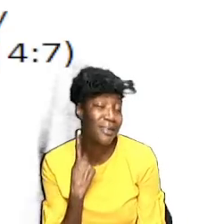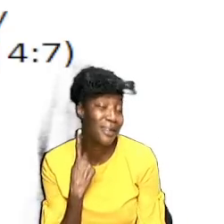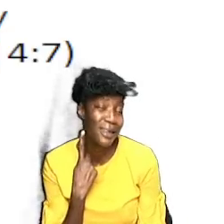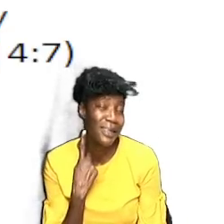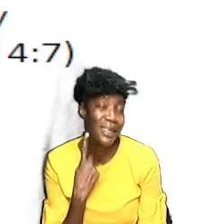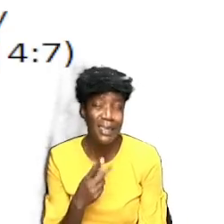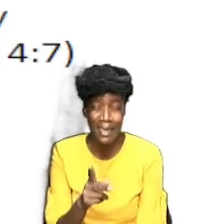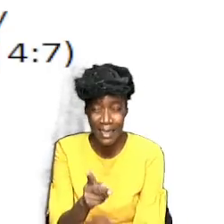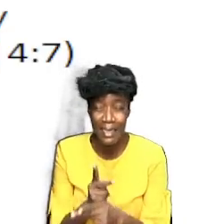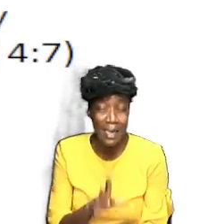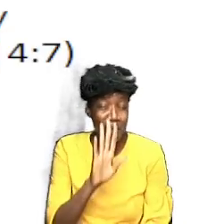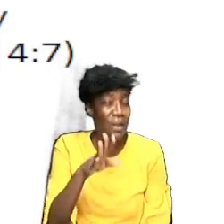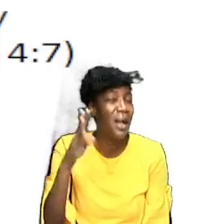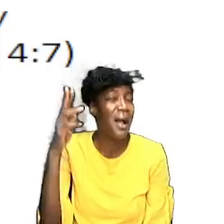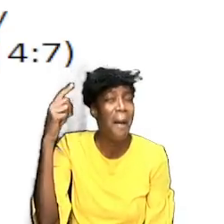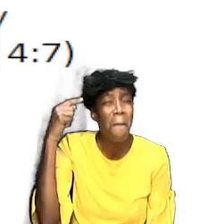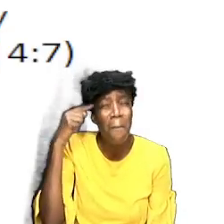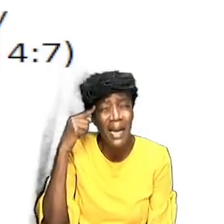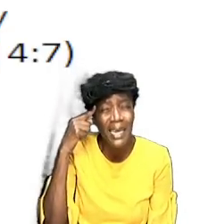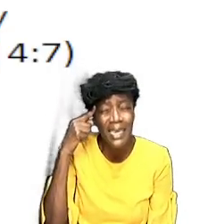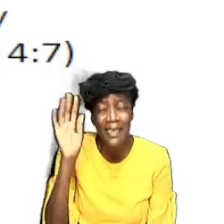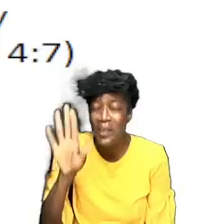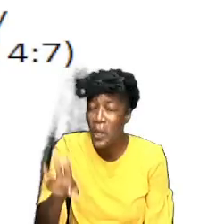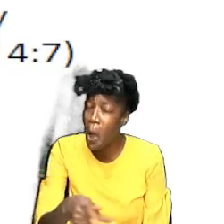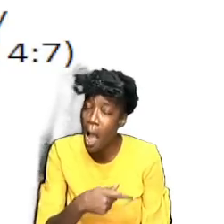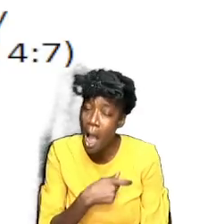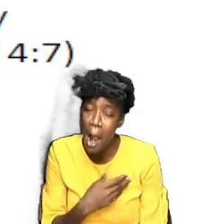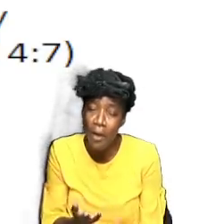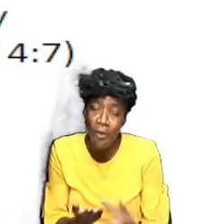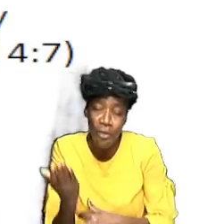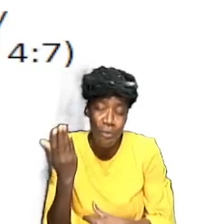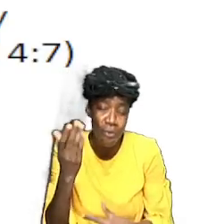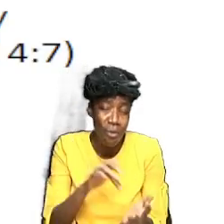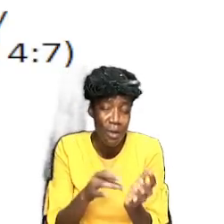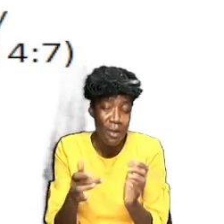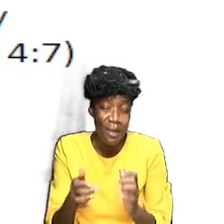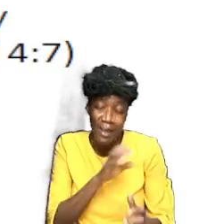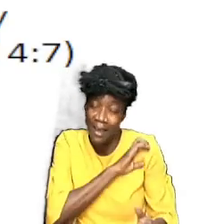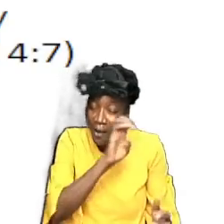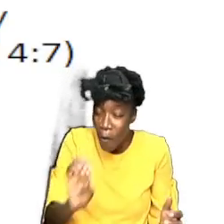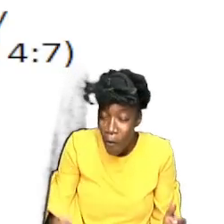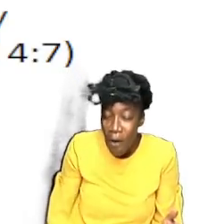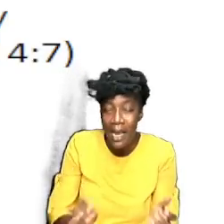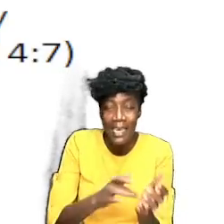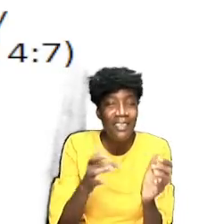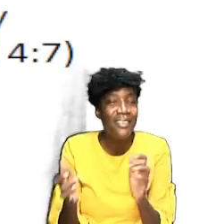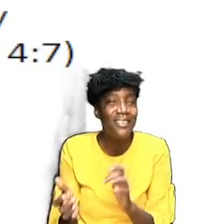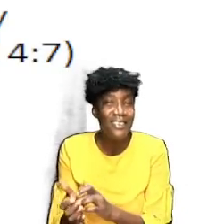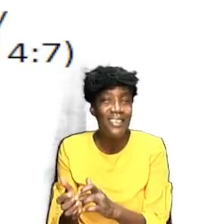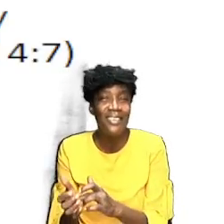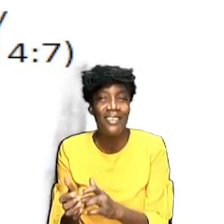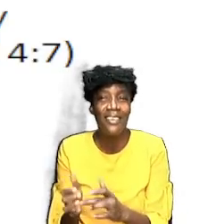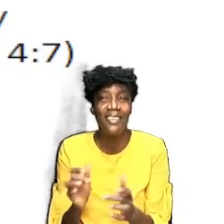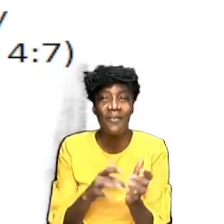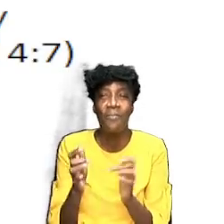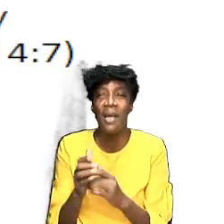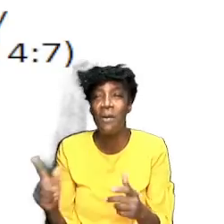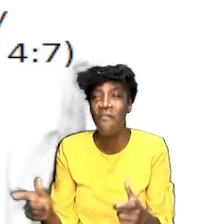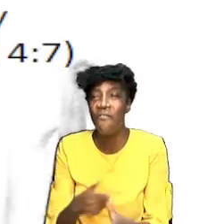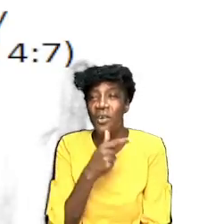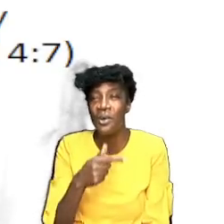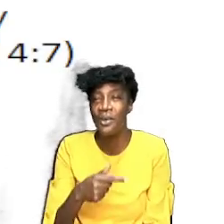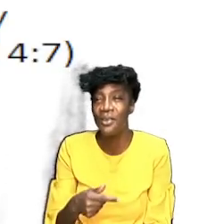what your mind and your heart through Christ Jesus. So the Bible actually says in 1 Peter